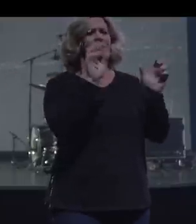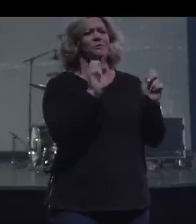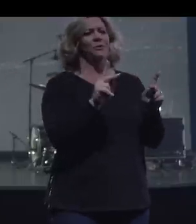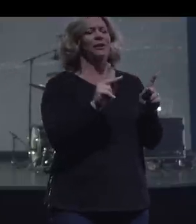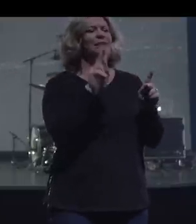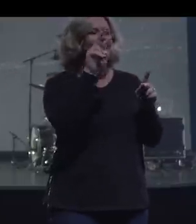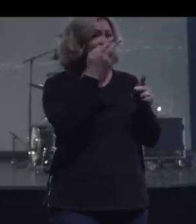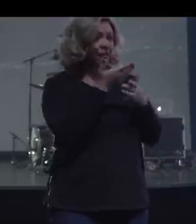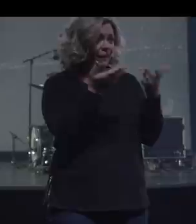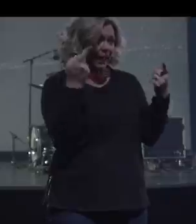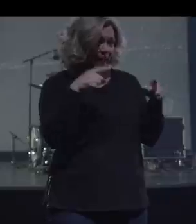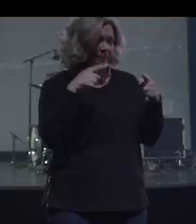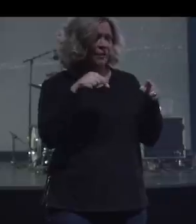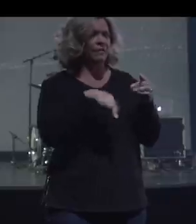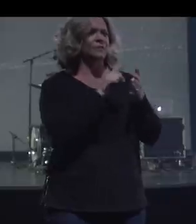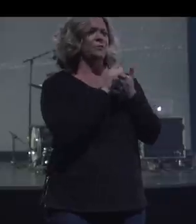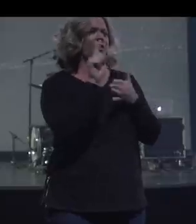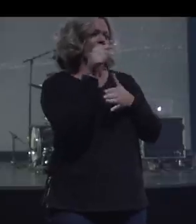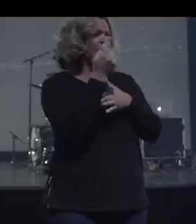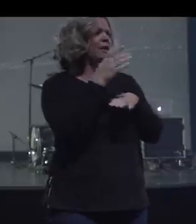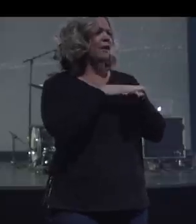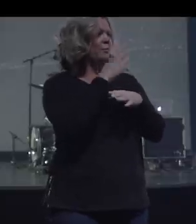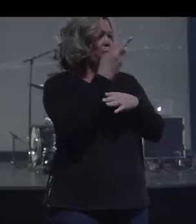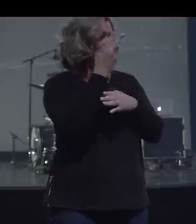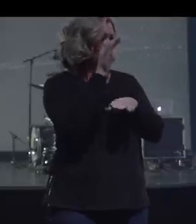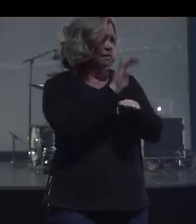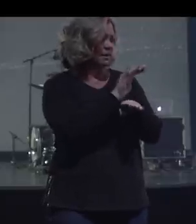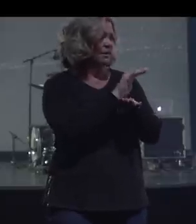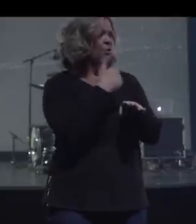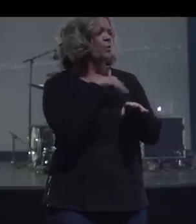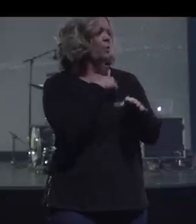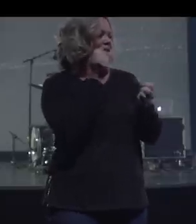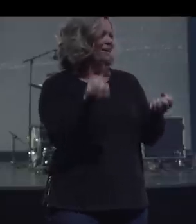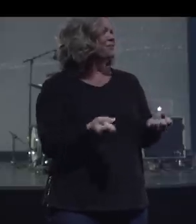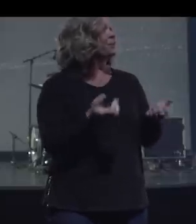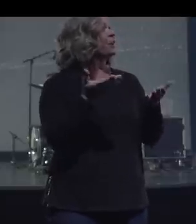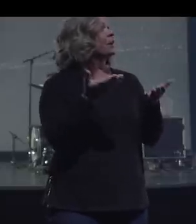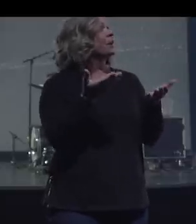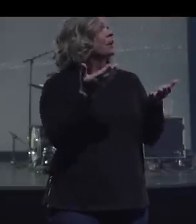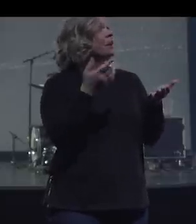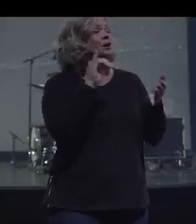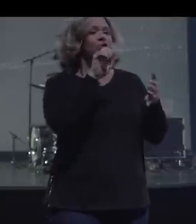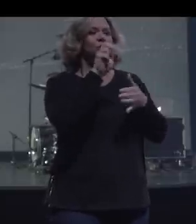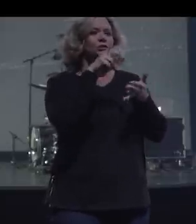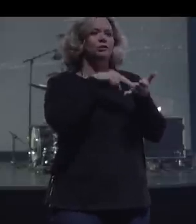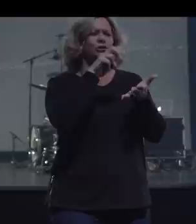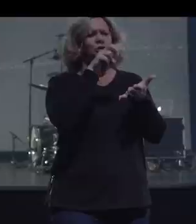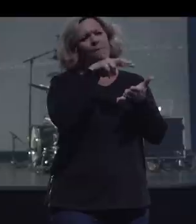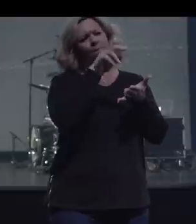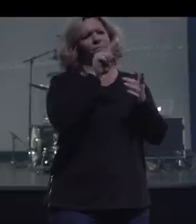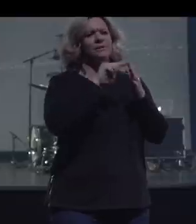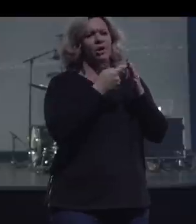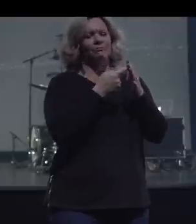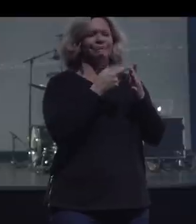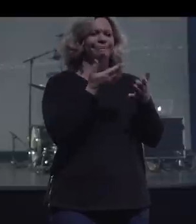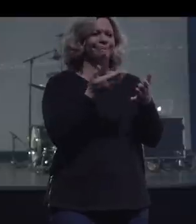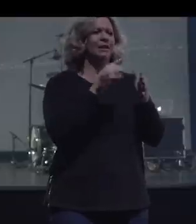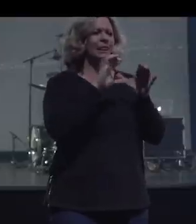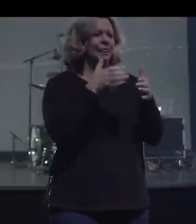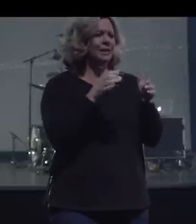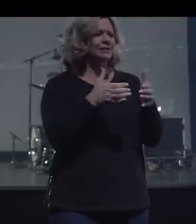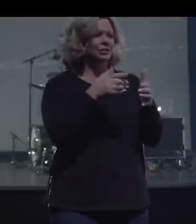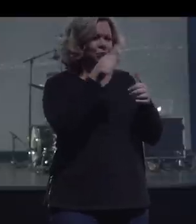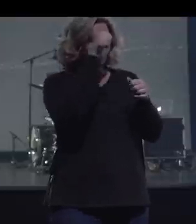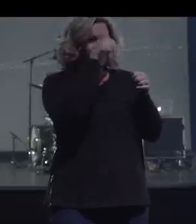thing happening this week only is on Wednesday night, we are offering our Jumpstart class. Now, how many of you remember